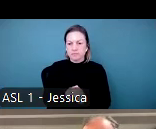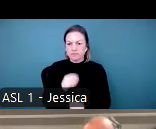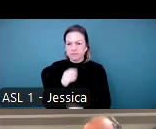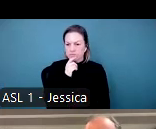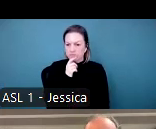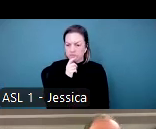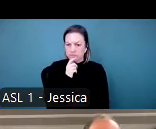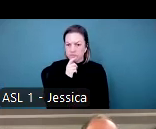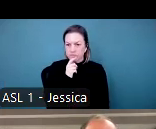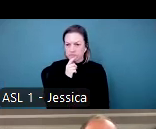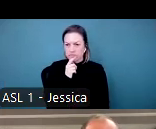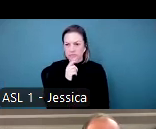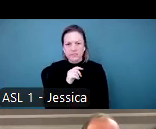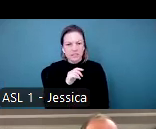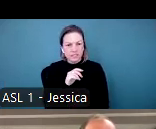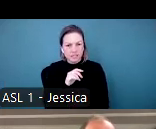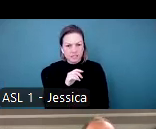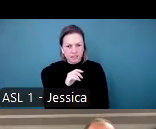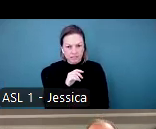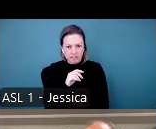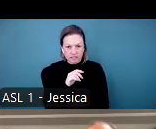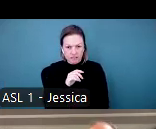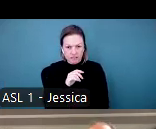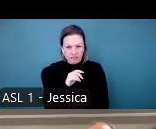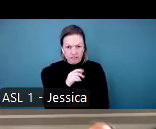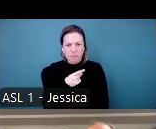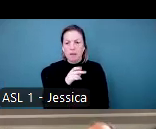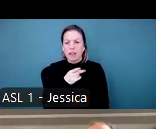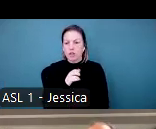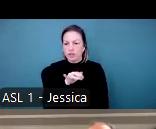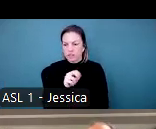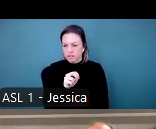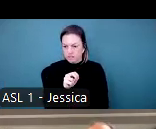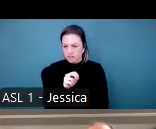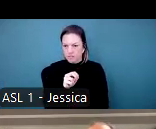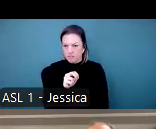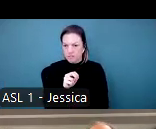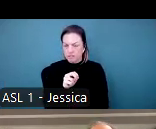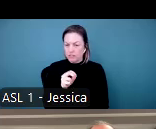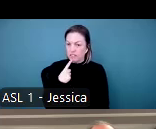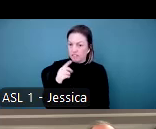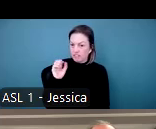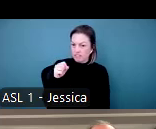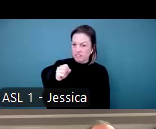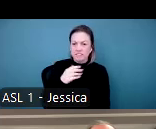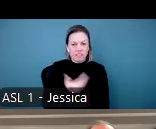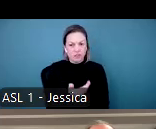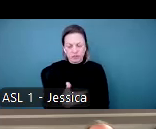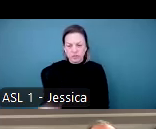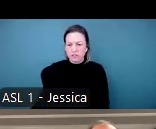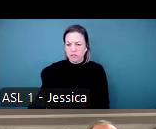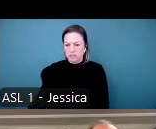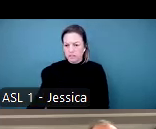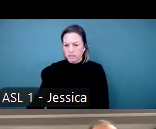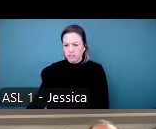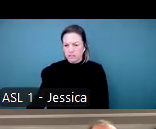Pellerin. Helleran, Do they say I? here. Here. Can you hear them, Anna?